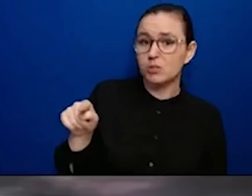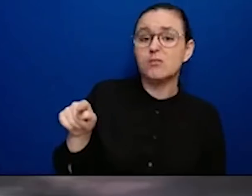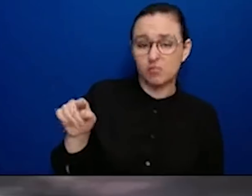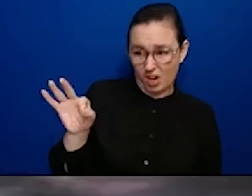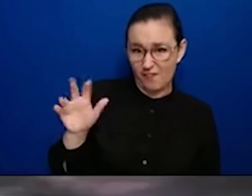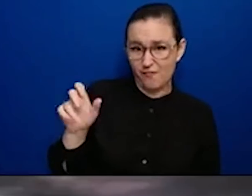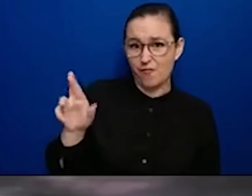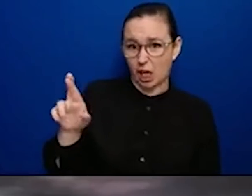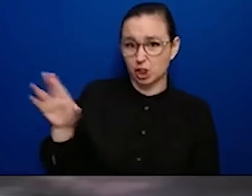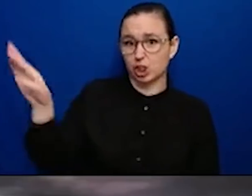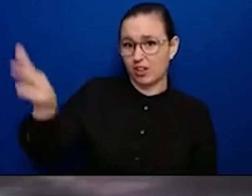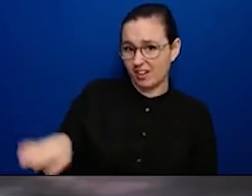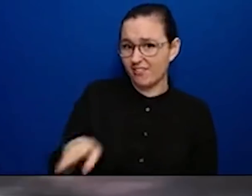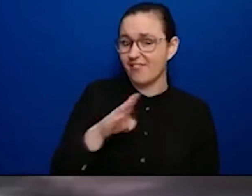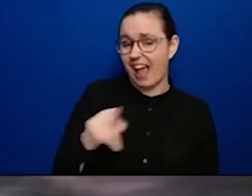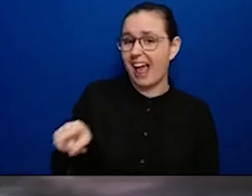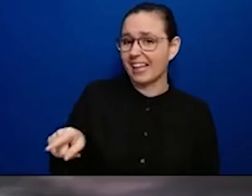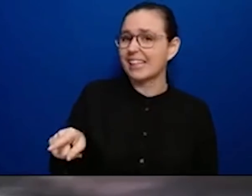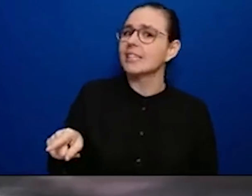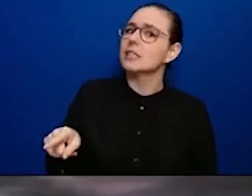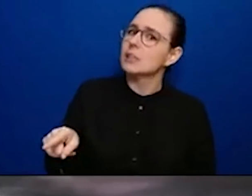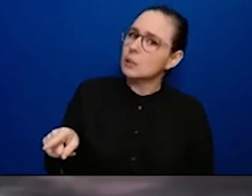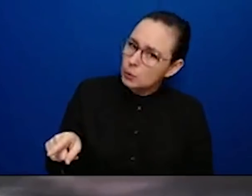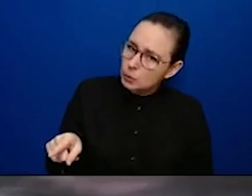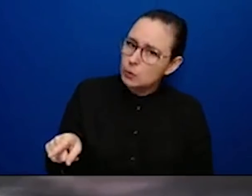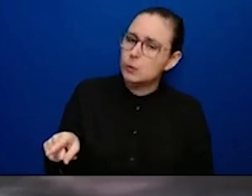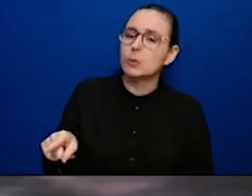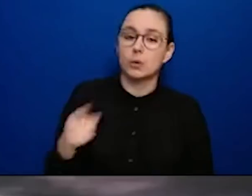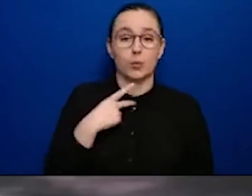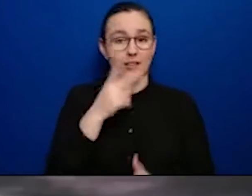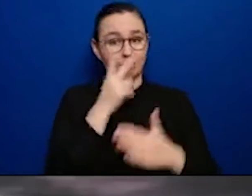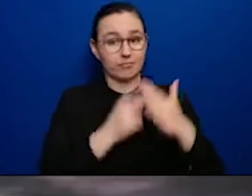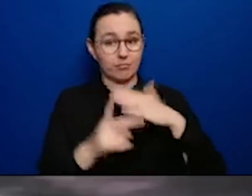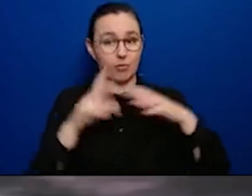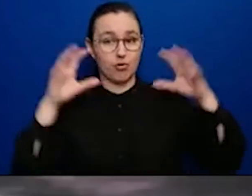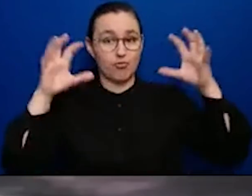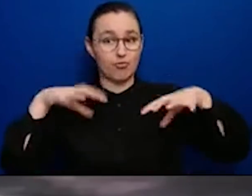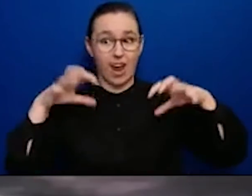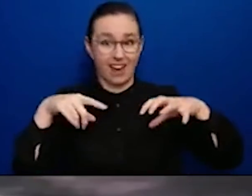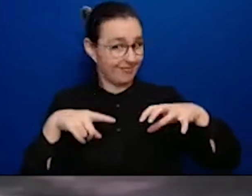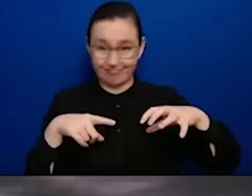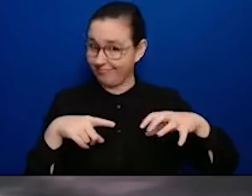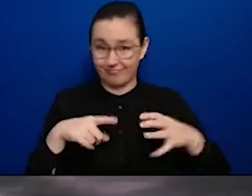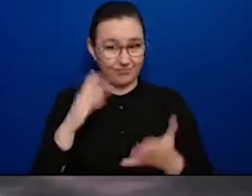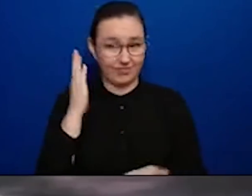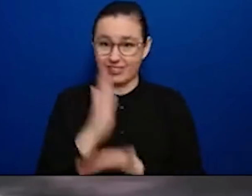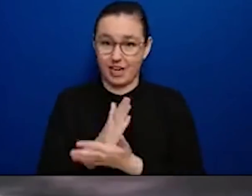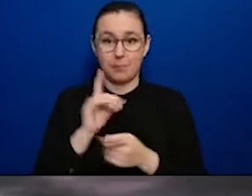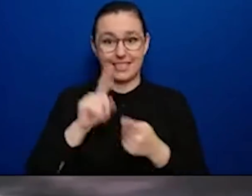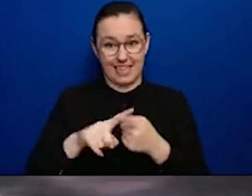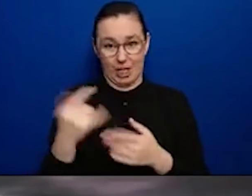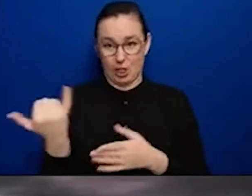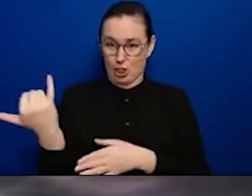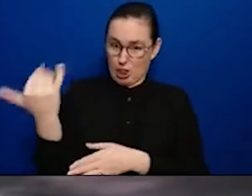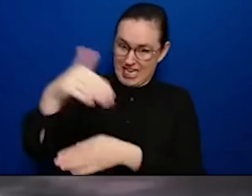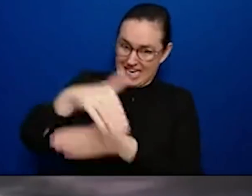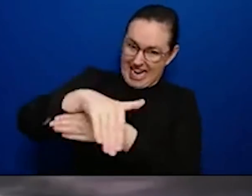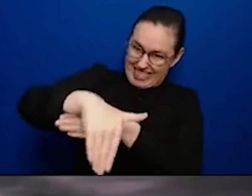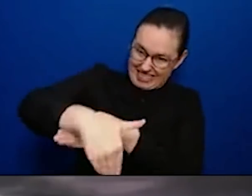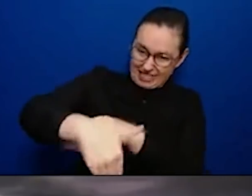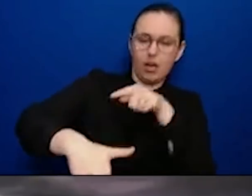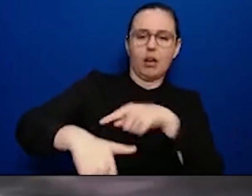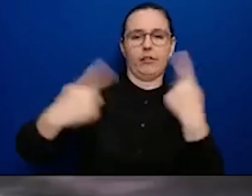interior. We're also seeing some west winds ahead of the cold front, 30 gusting to 50 kilometers an hour. Right